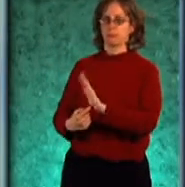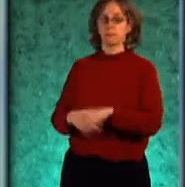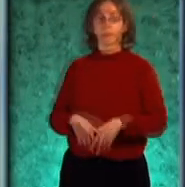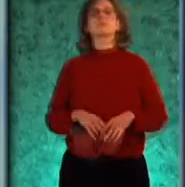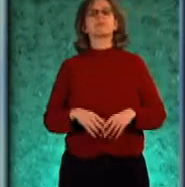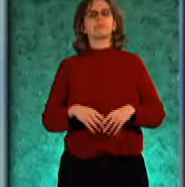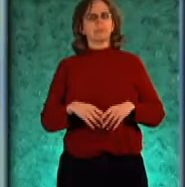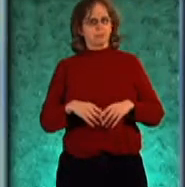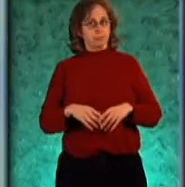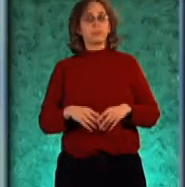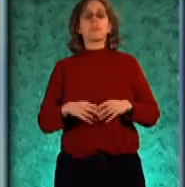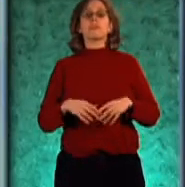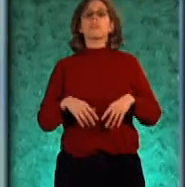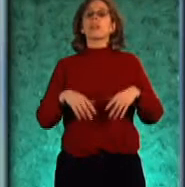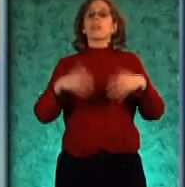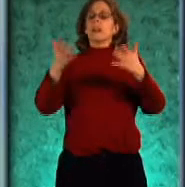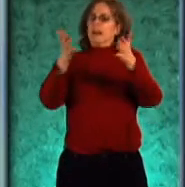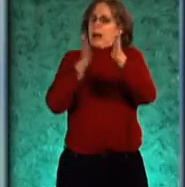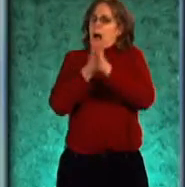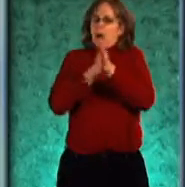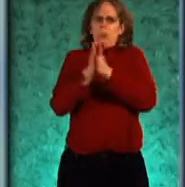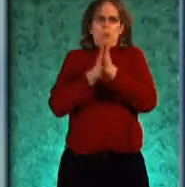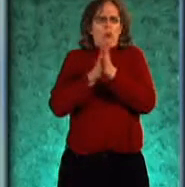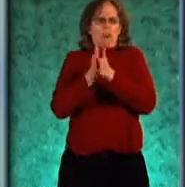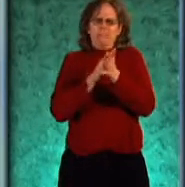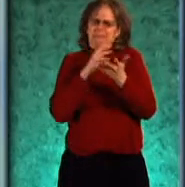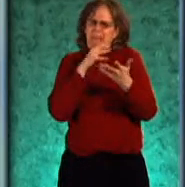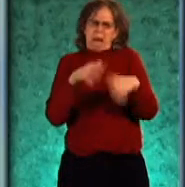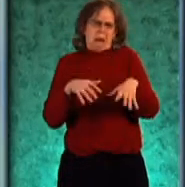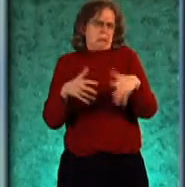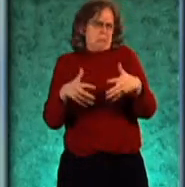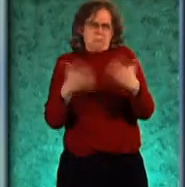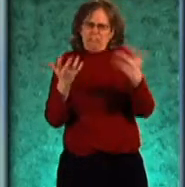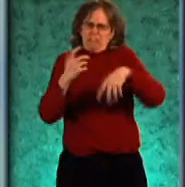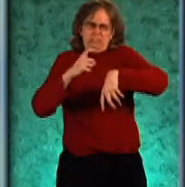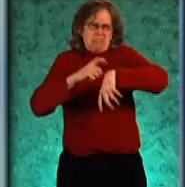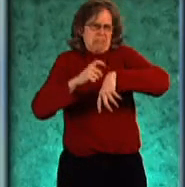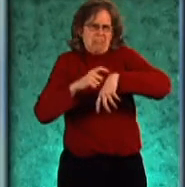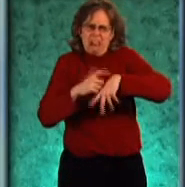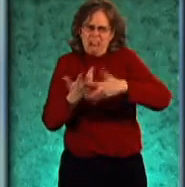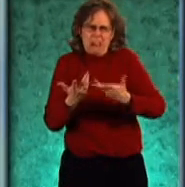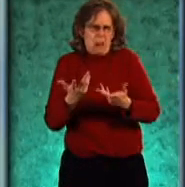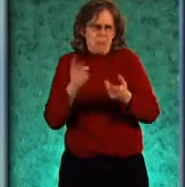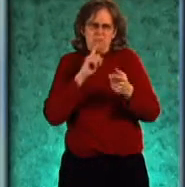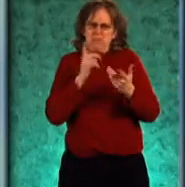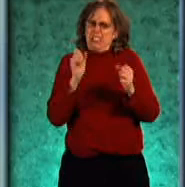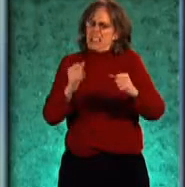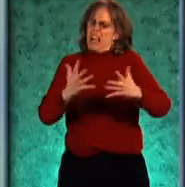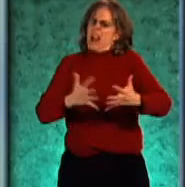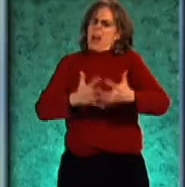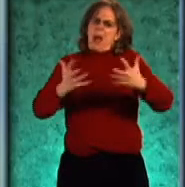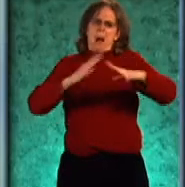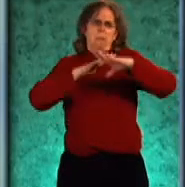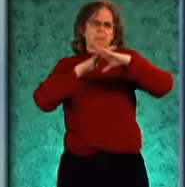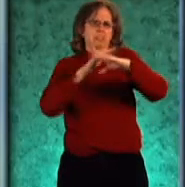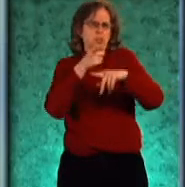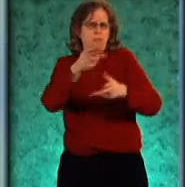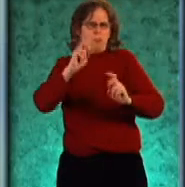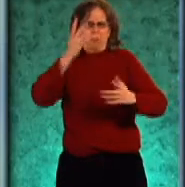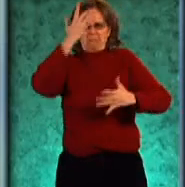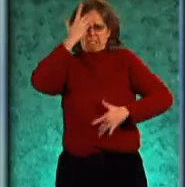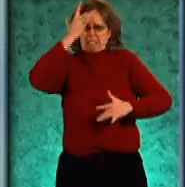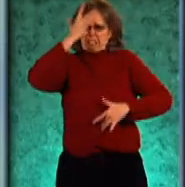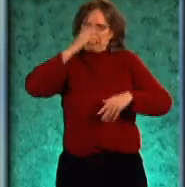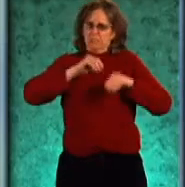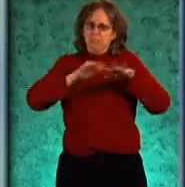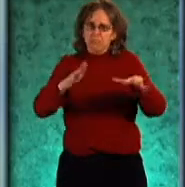hands by being a good role model. Hand washing does not take much time, but it can do a lot to protect you from